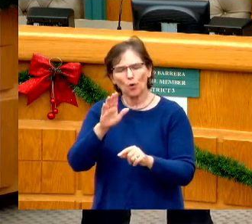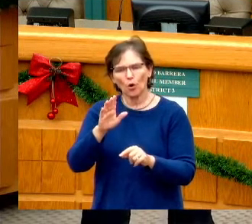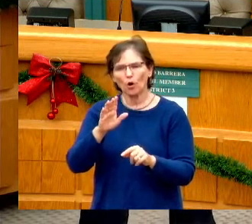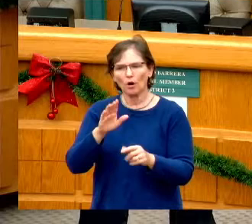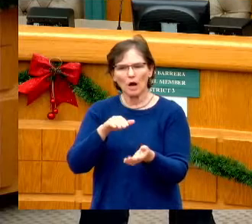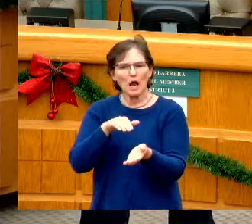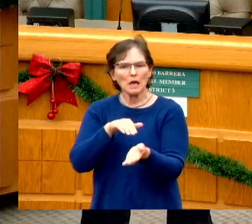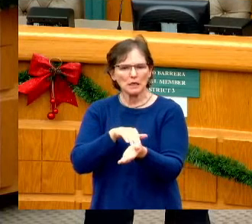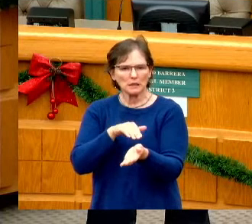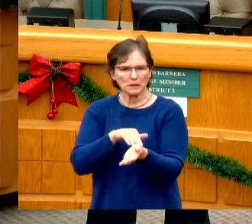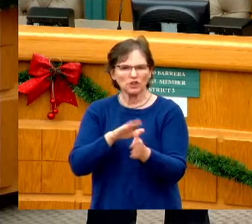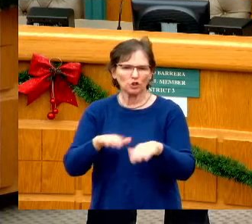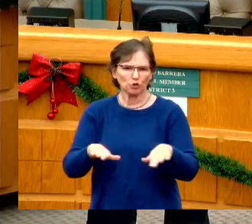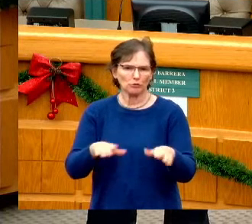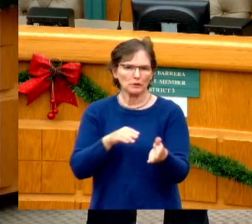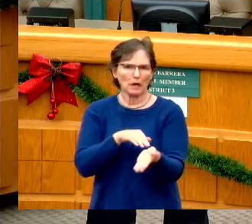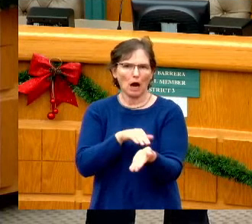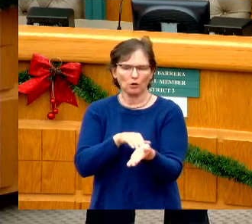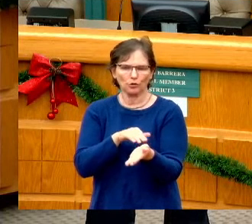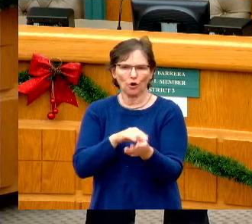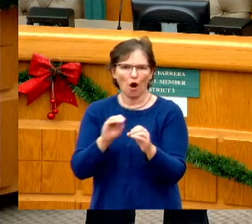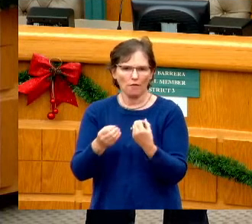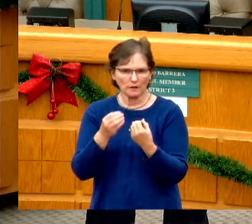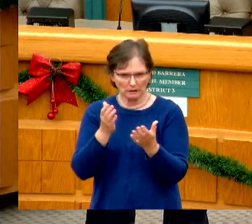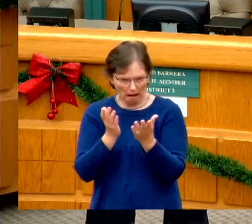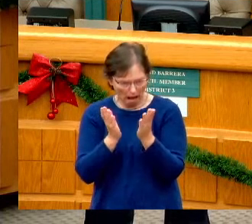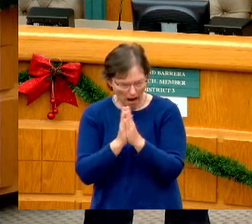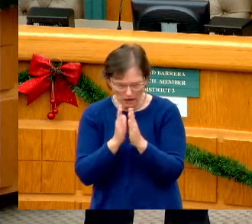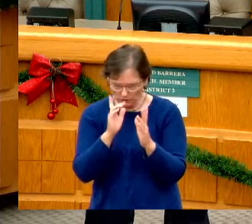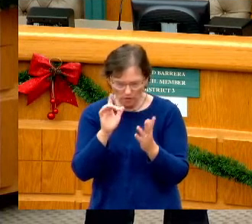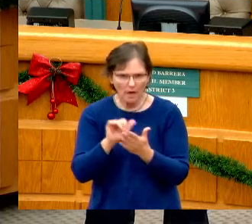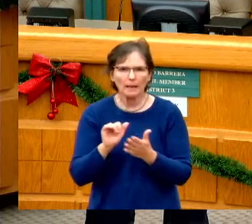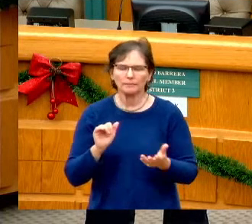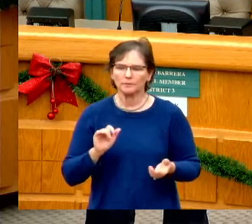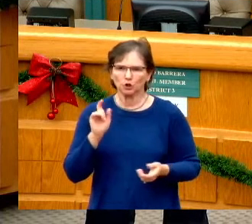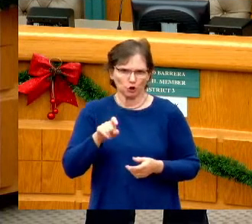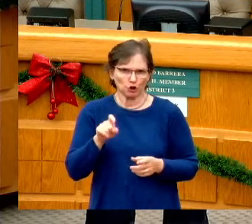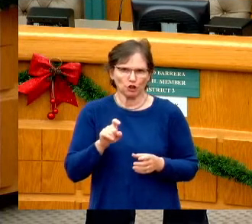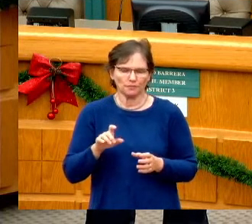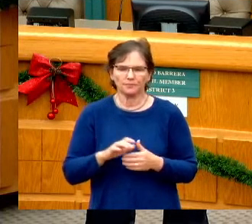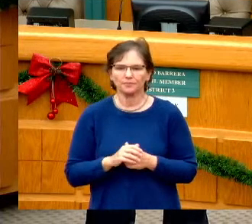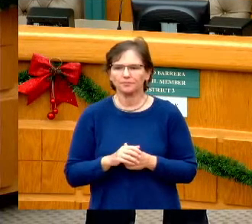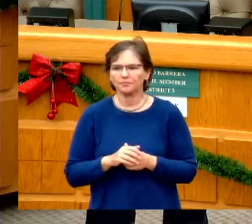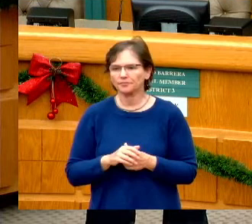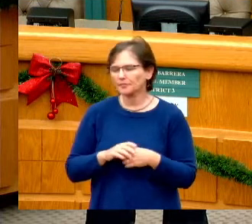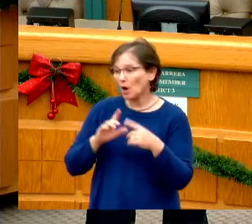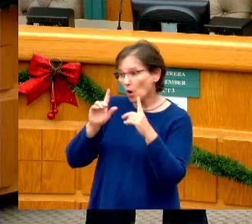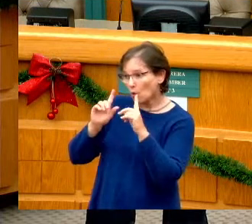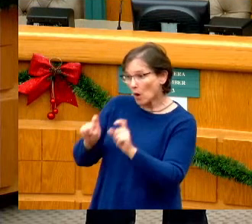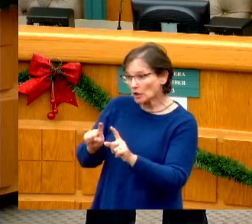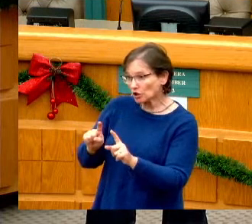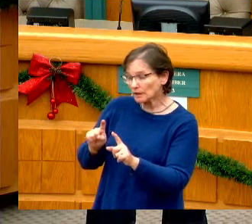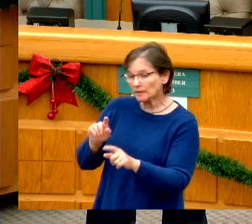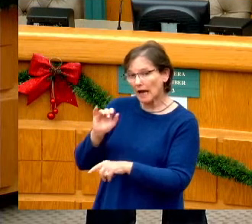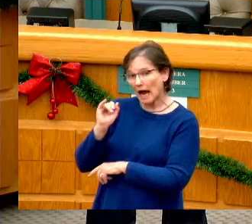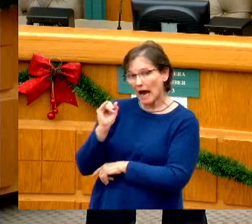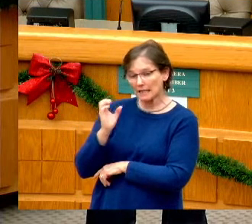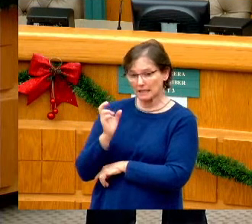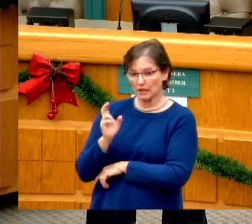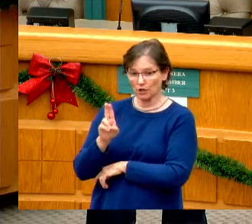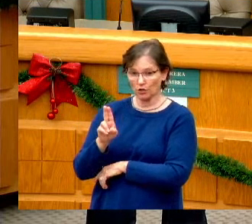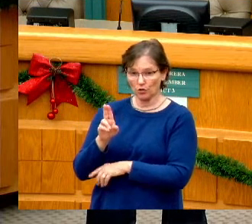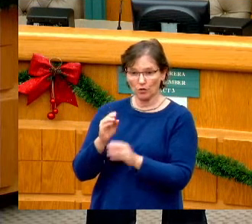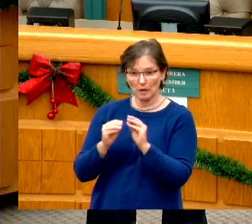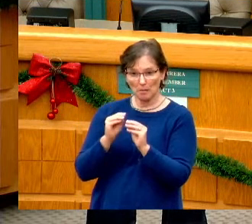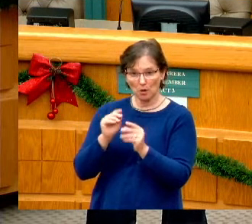vaccine. Thank you. And hospitalization ICU numbers have dropped. Could that be contributed to the recent delivery